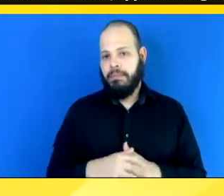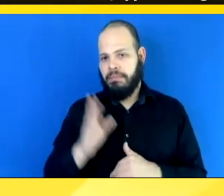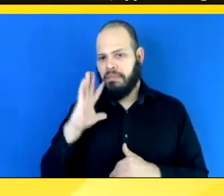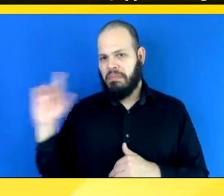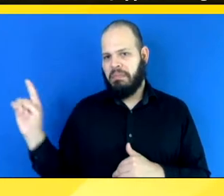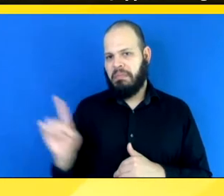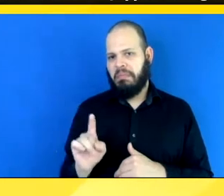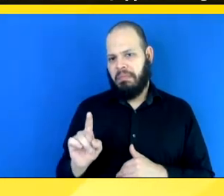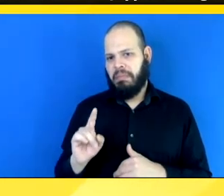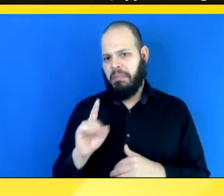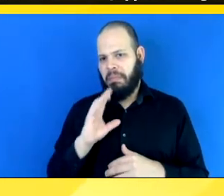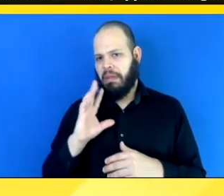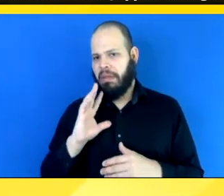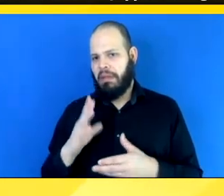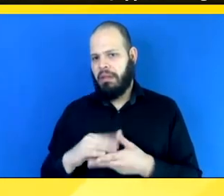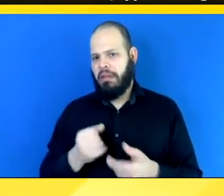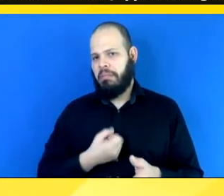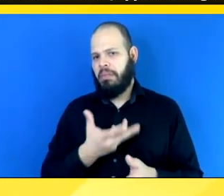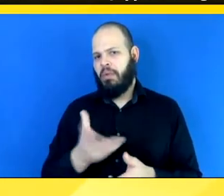Yeah. Woo!